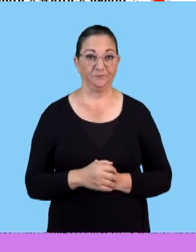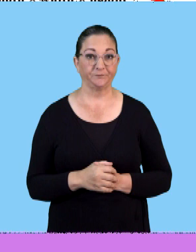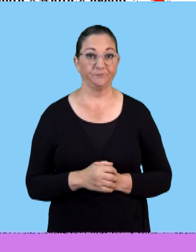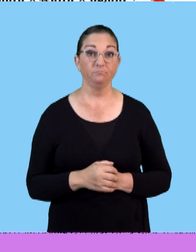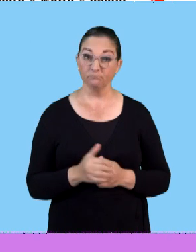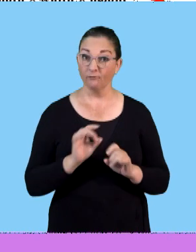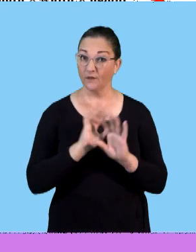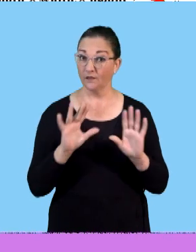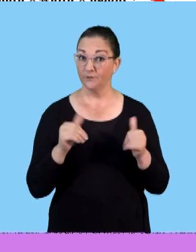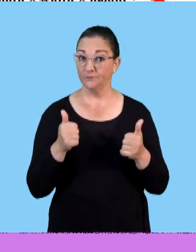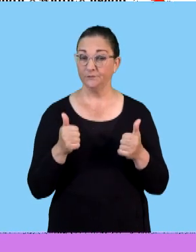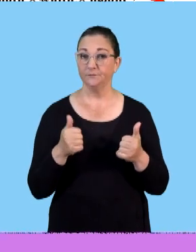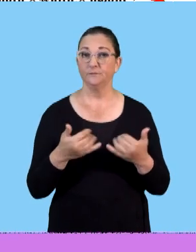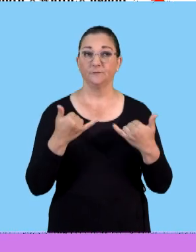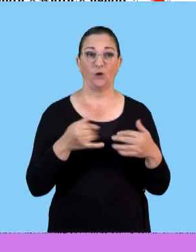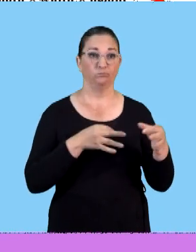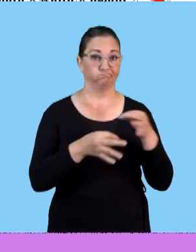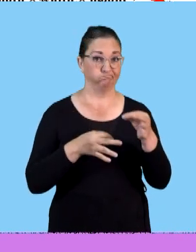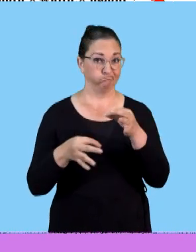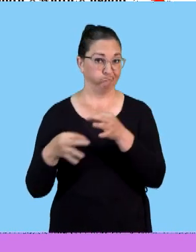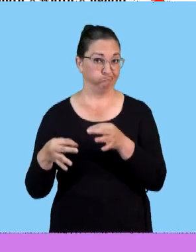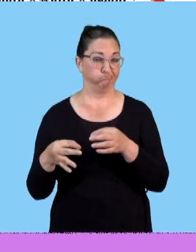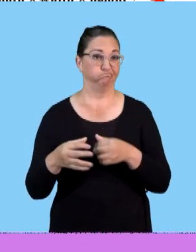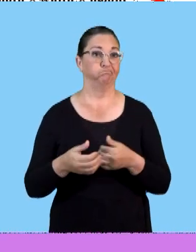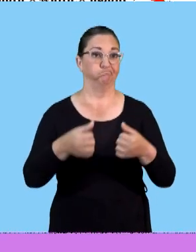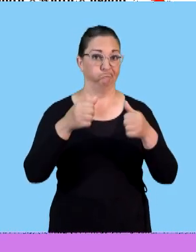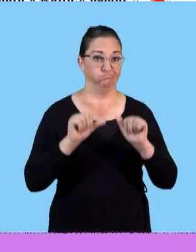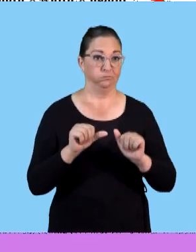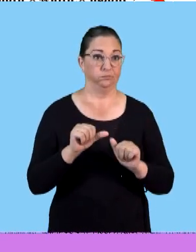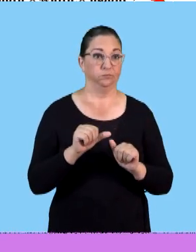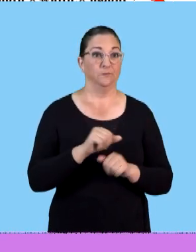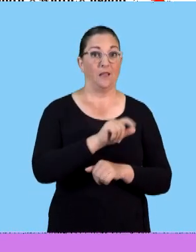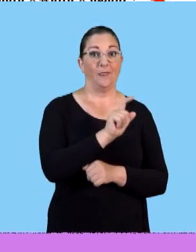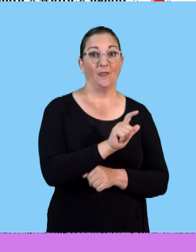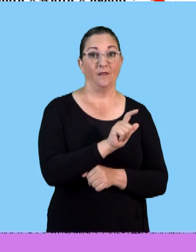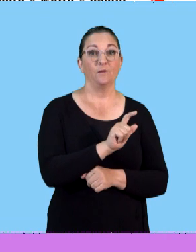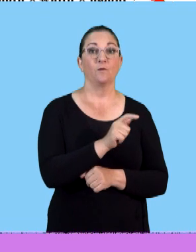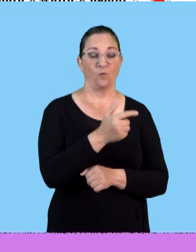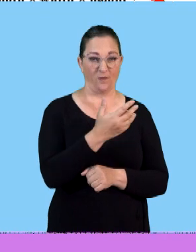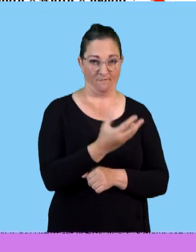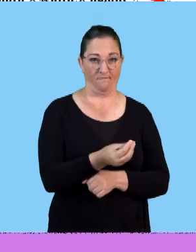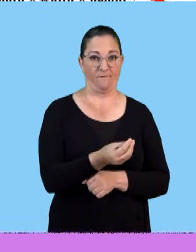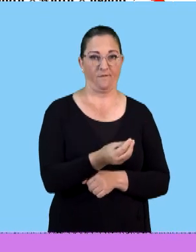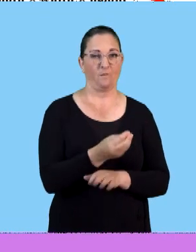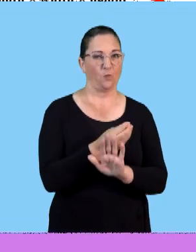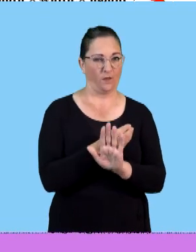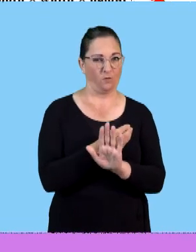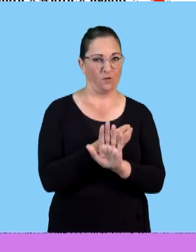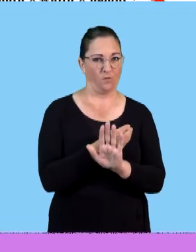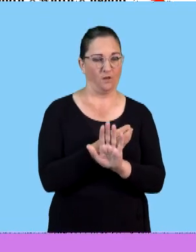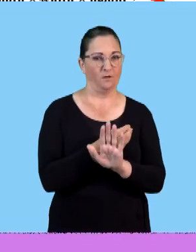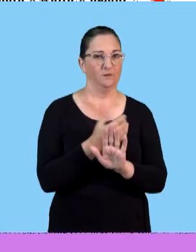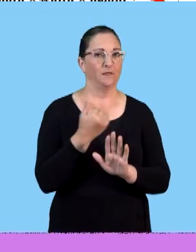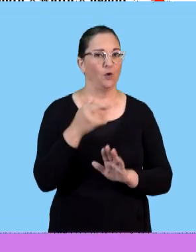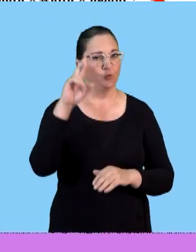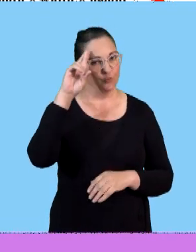my height. Guys, are we clear? I'm going to substitute as my second step. Length here is given. But let's